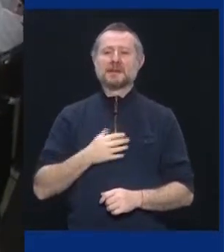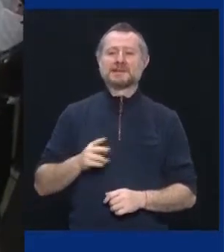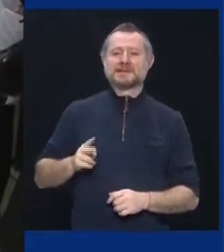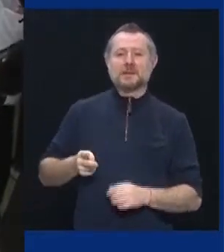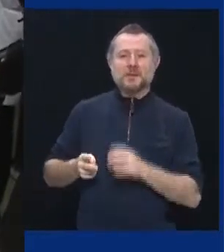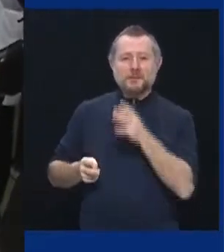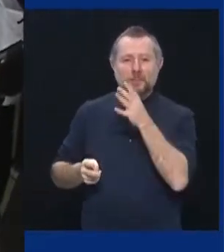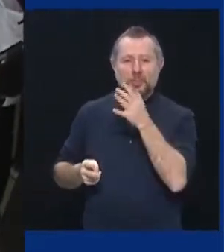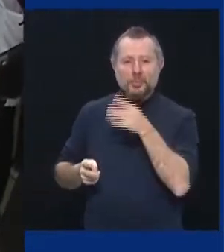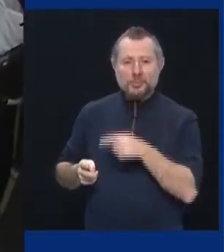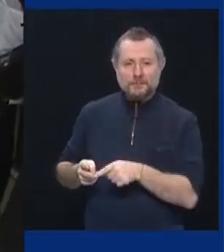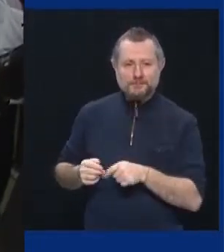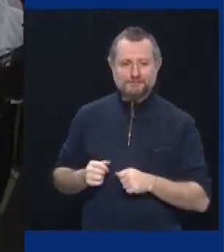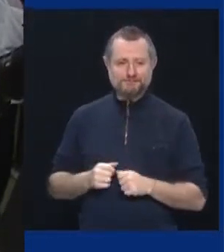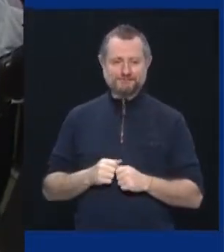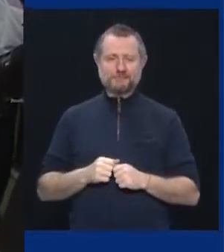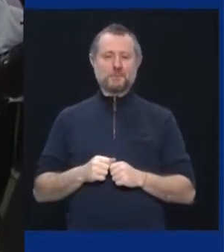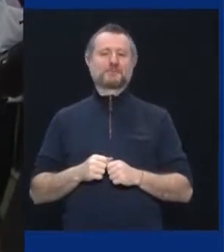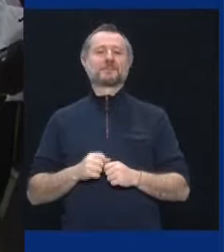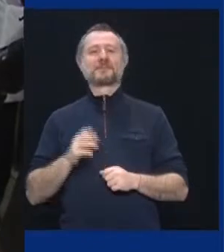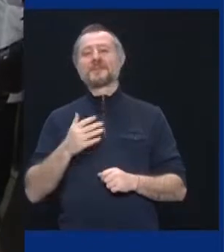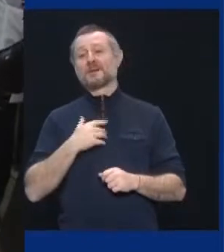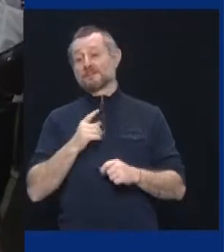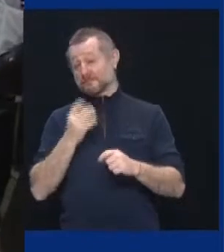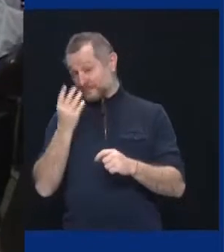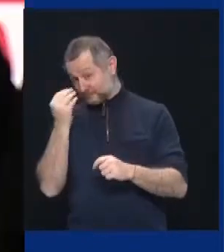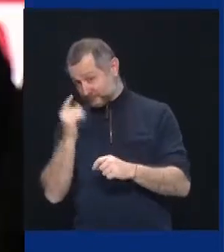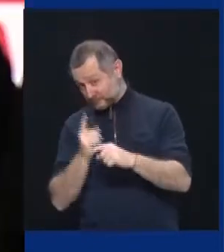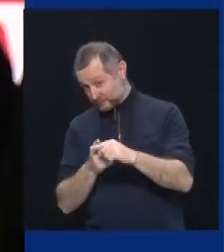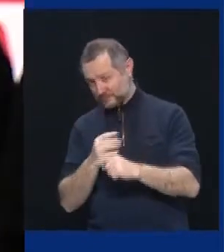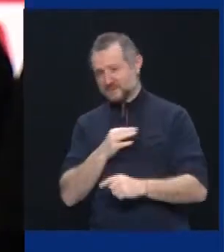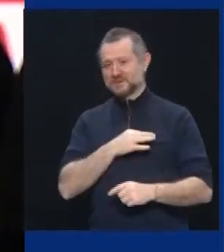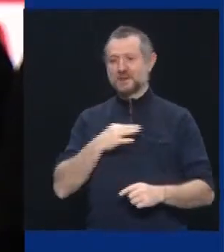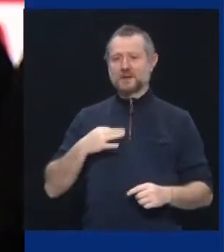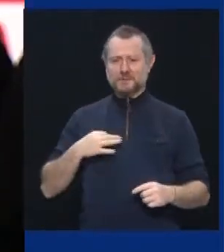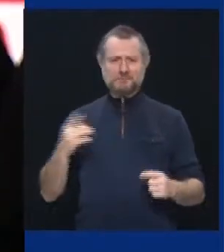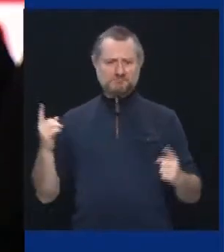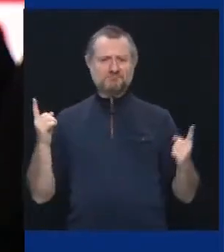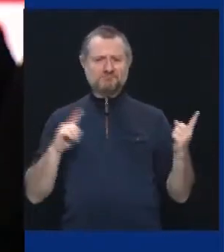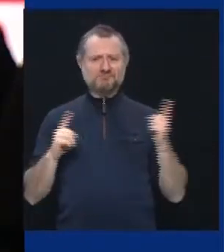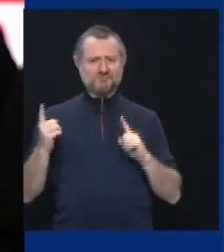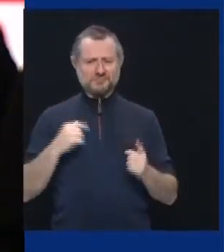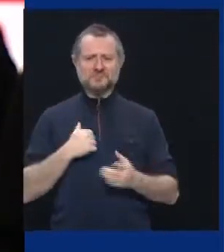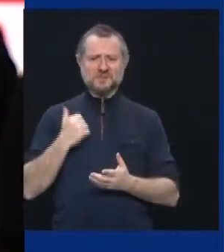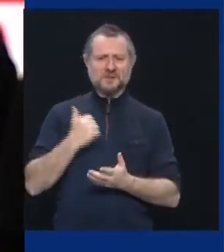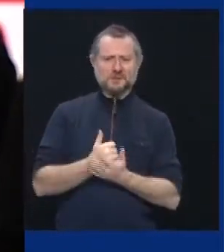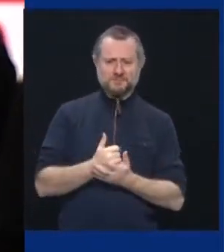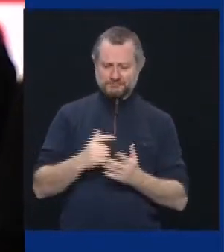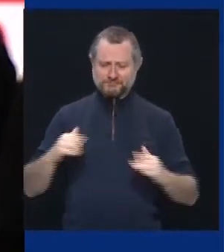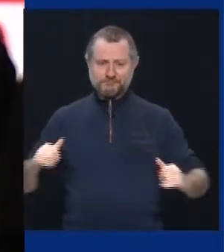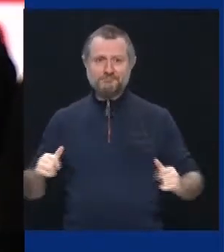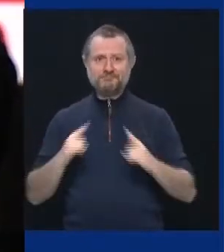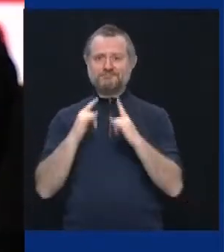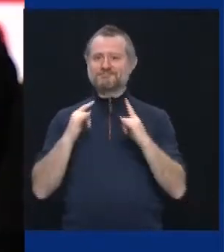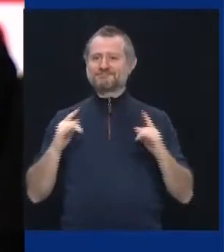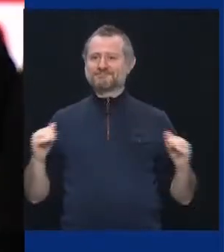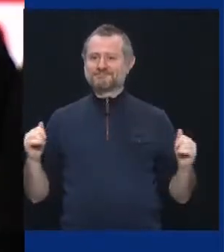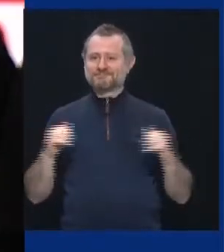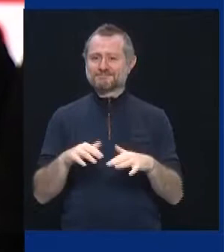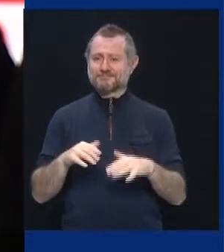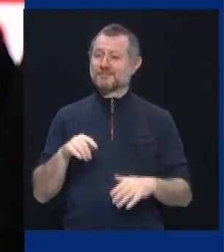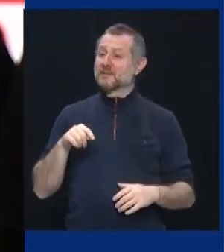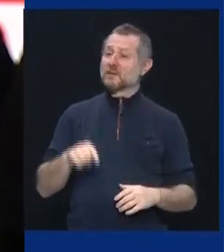We also have staffing this pop-up location and doing a fantastic job all across the state, all across the